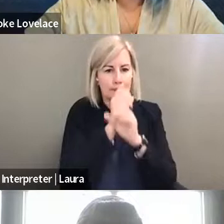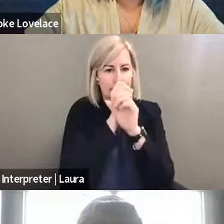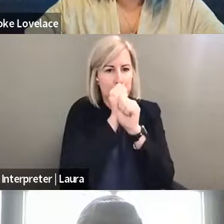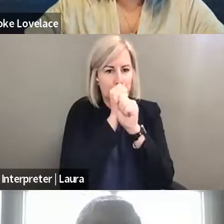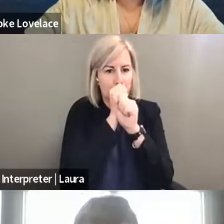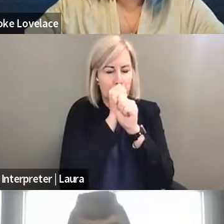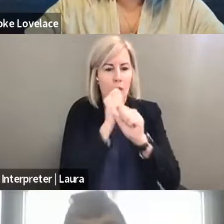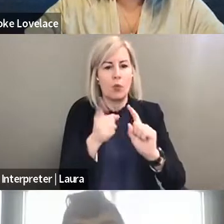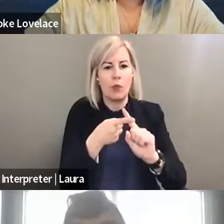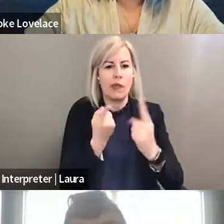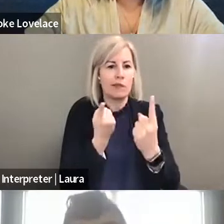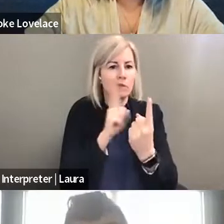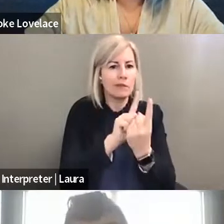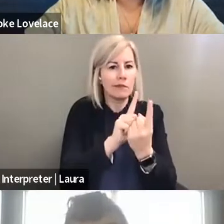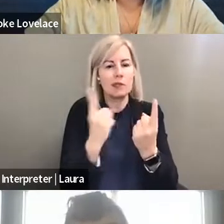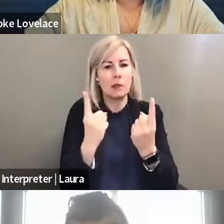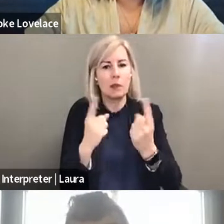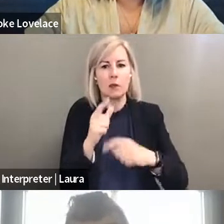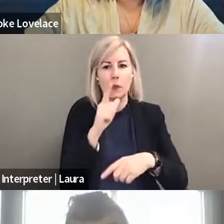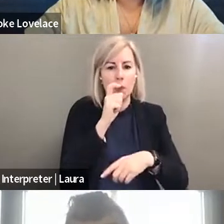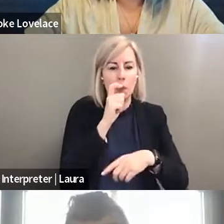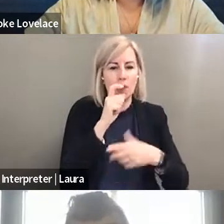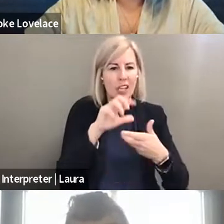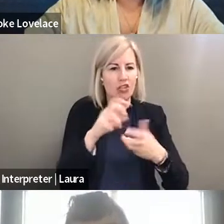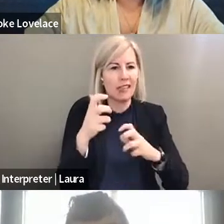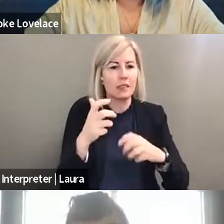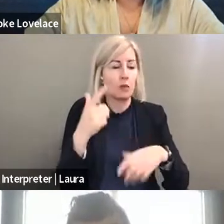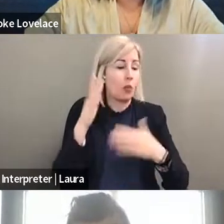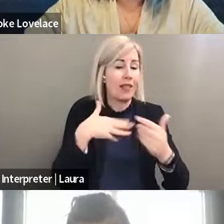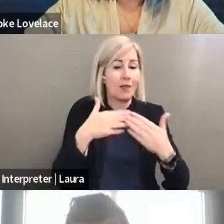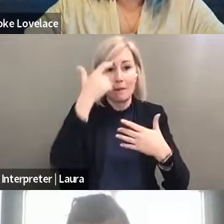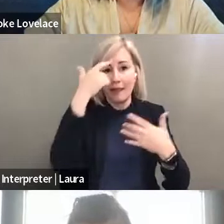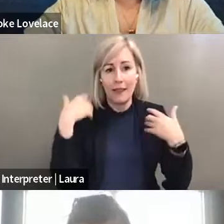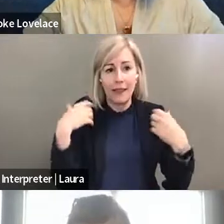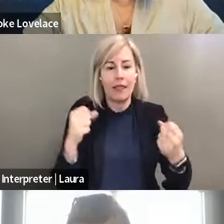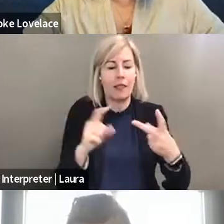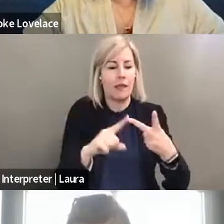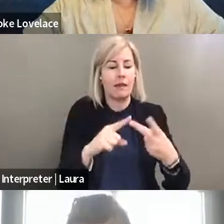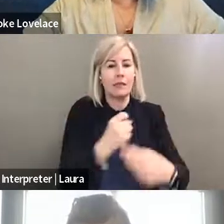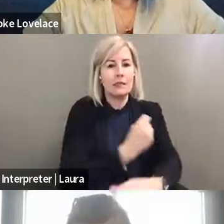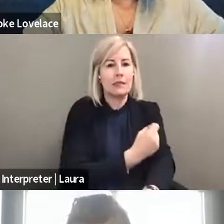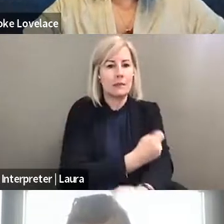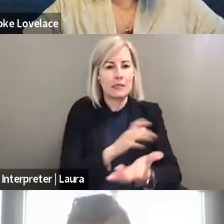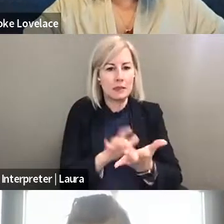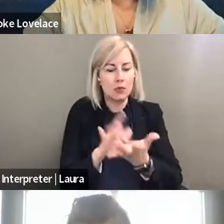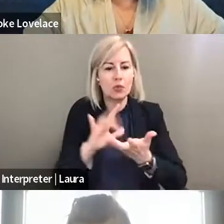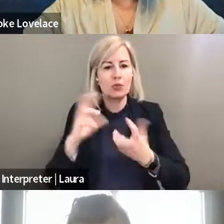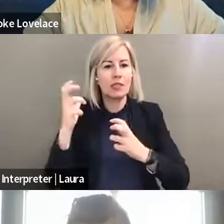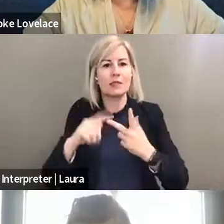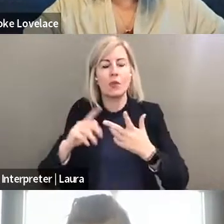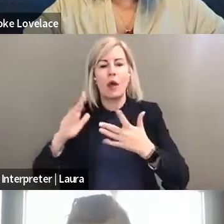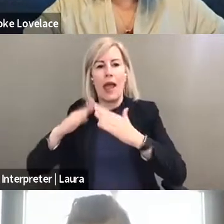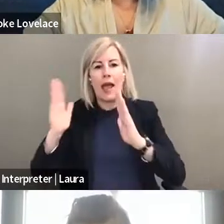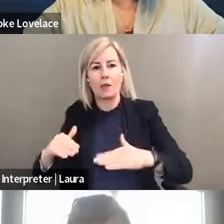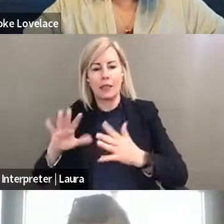approaching somebody or have approached somebody that's in crisis, either a mental health crisis, a substance use crisis, or housing crisis. So somebody